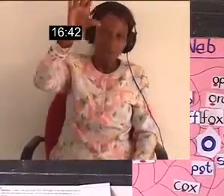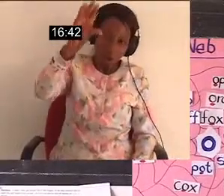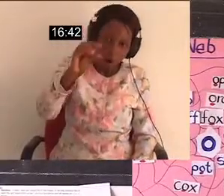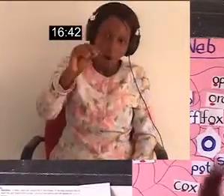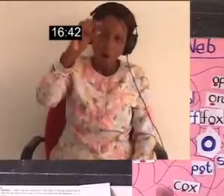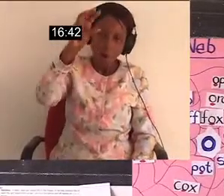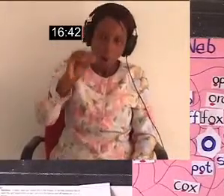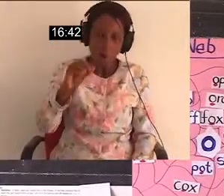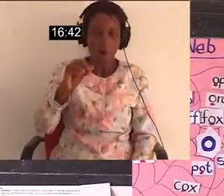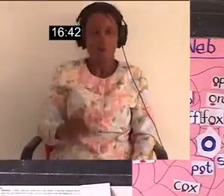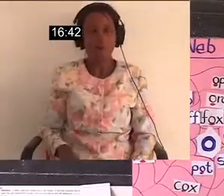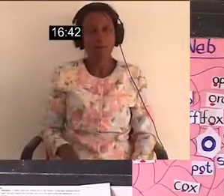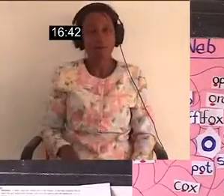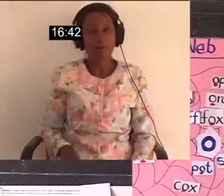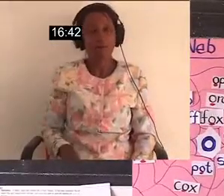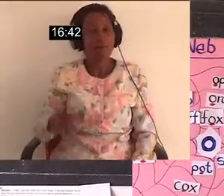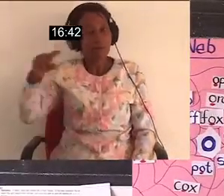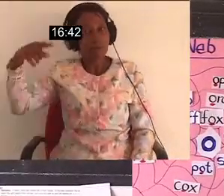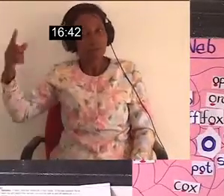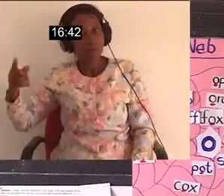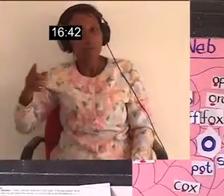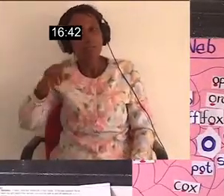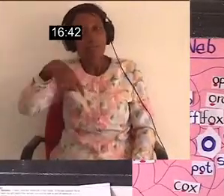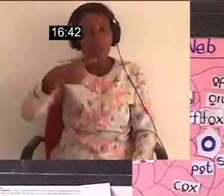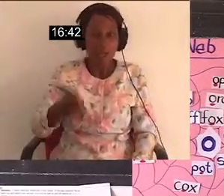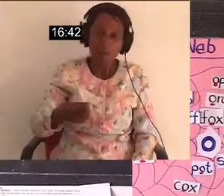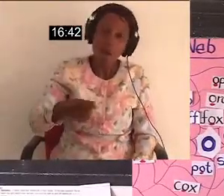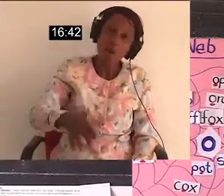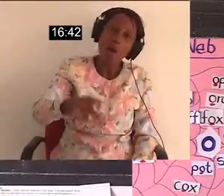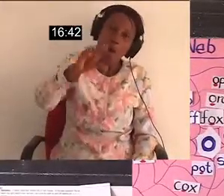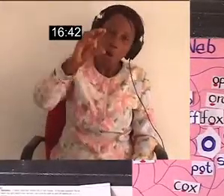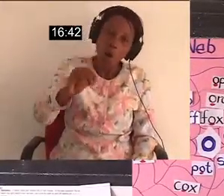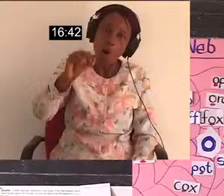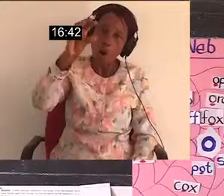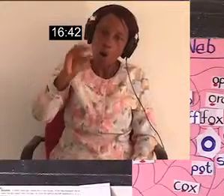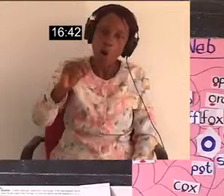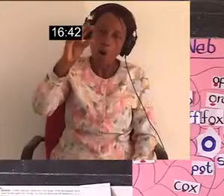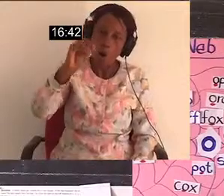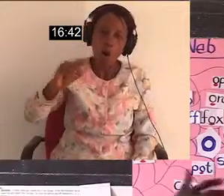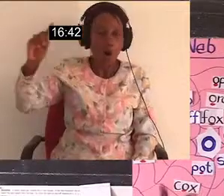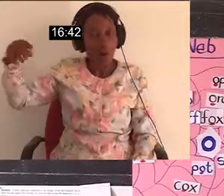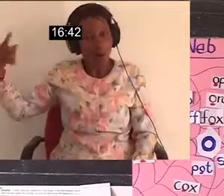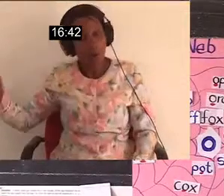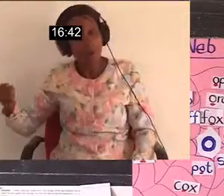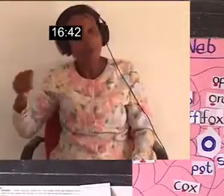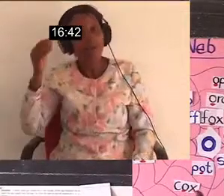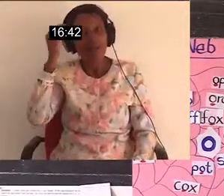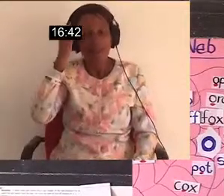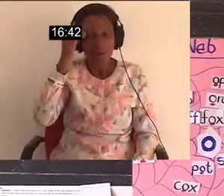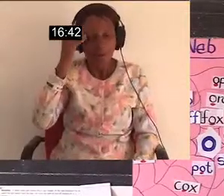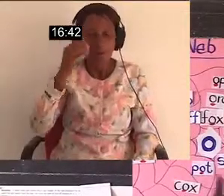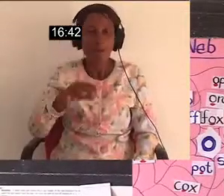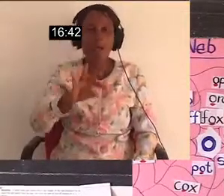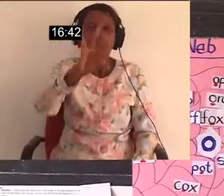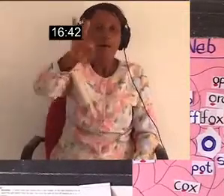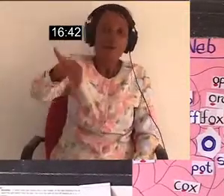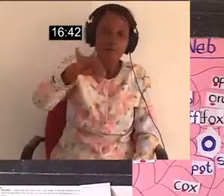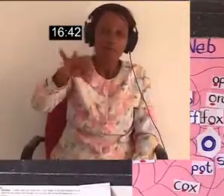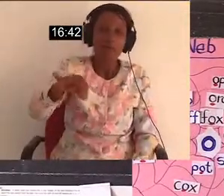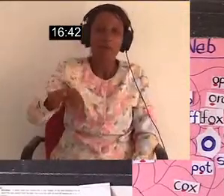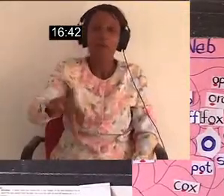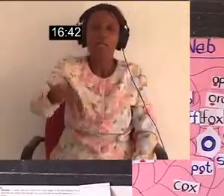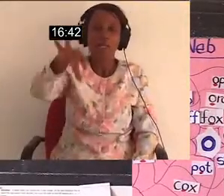sound. So our sound is about the oh sound. So remember, the family is getting